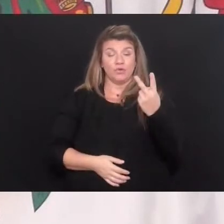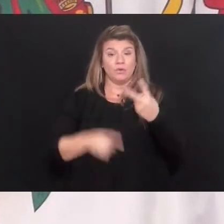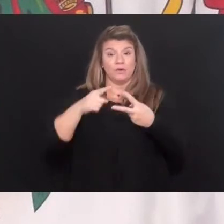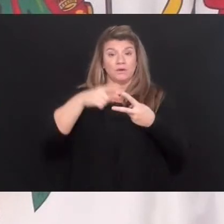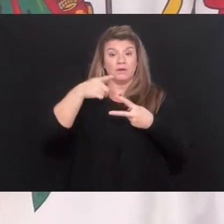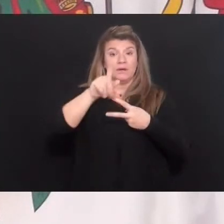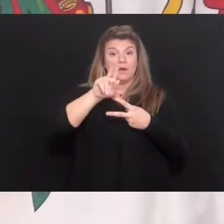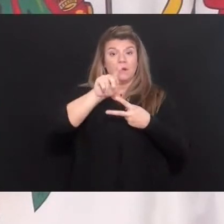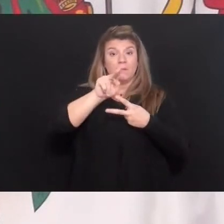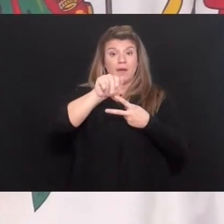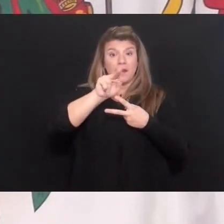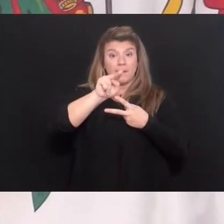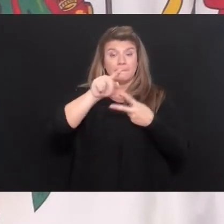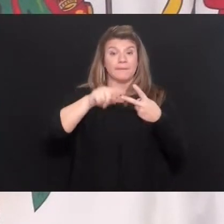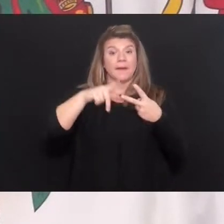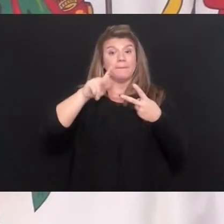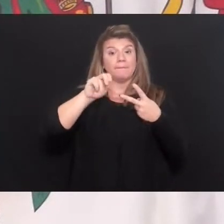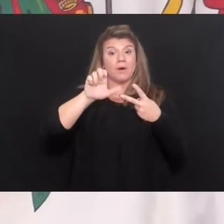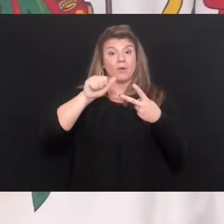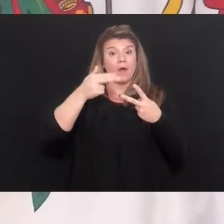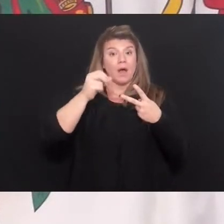and Pocahontas County.